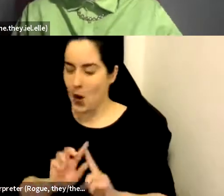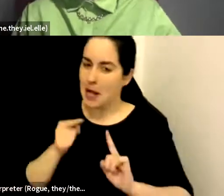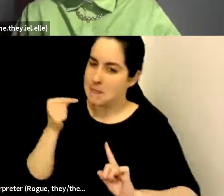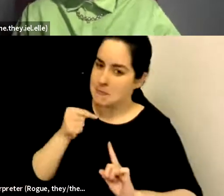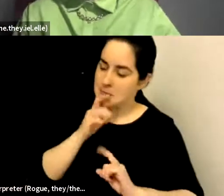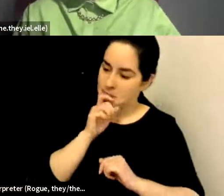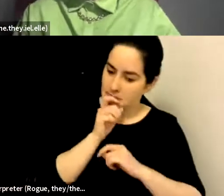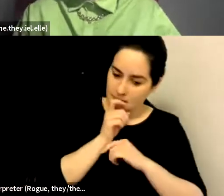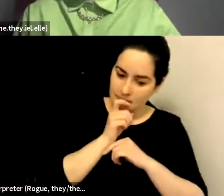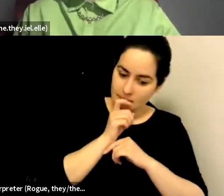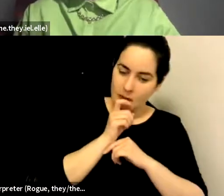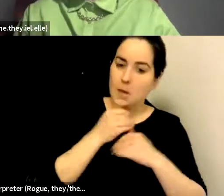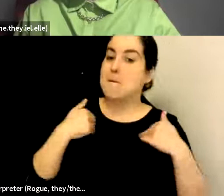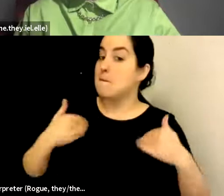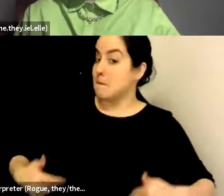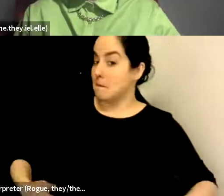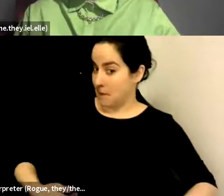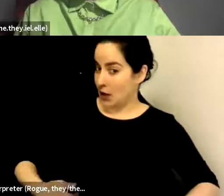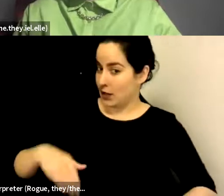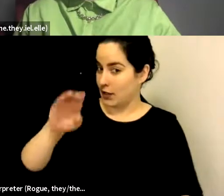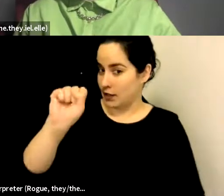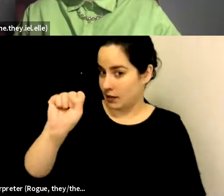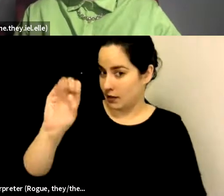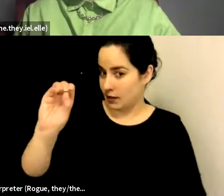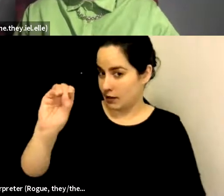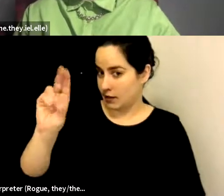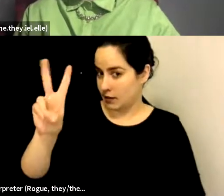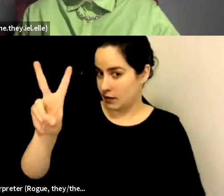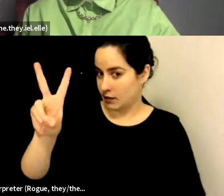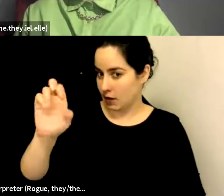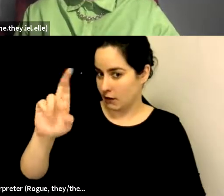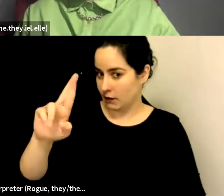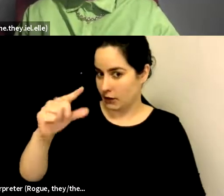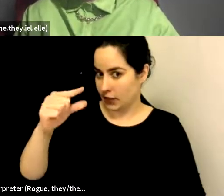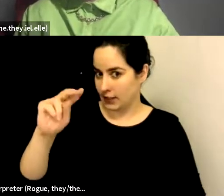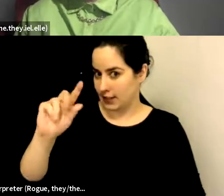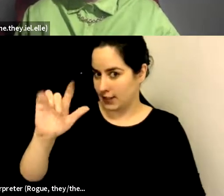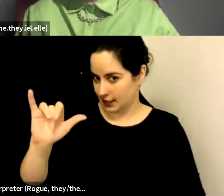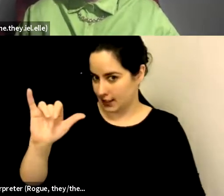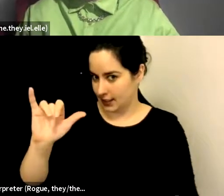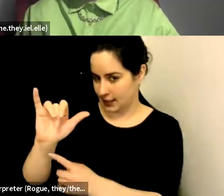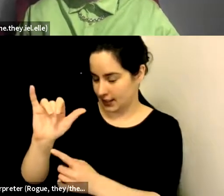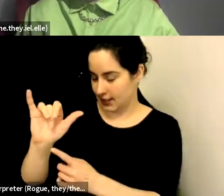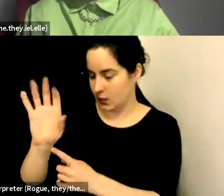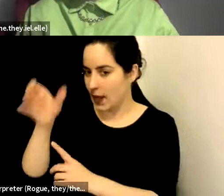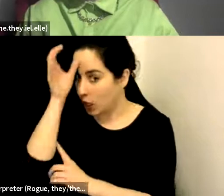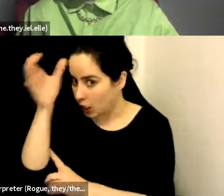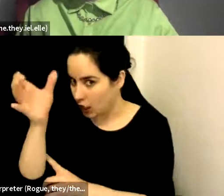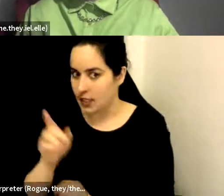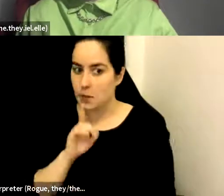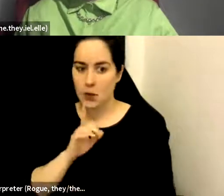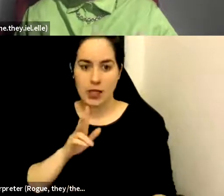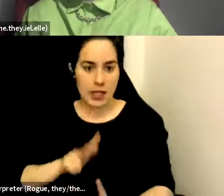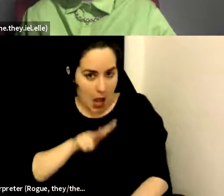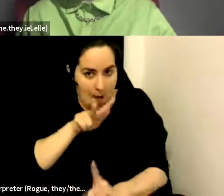around body sovereignty and around specifically, and I think that really kind of endemic to both my experience